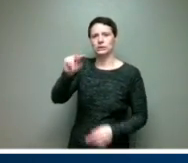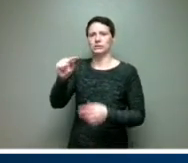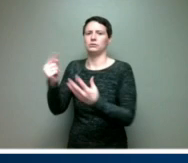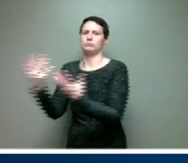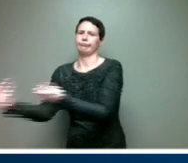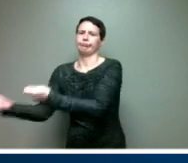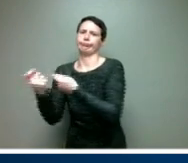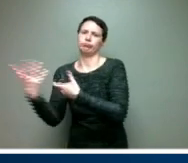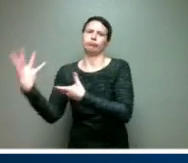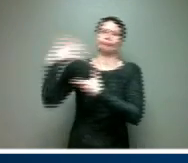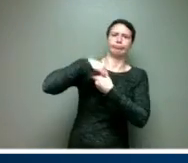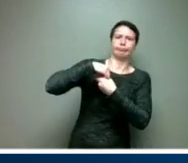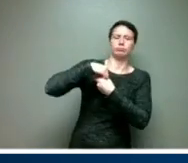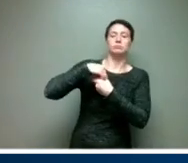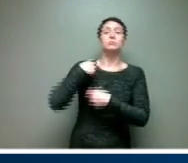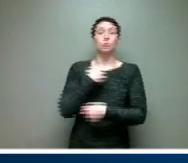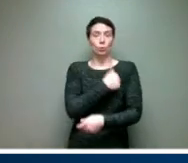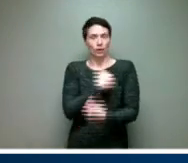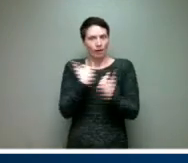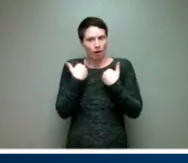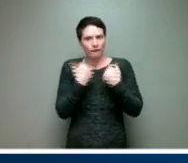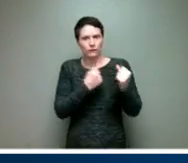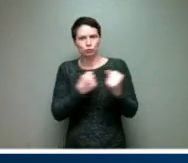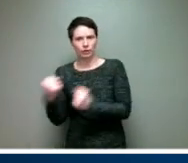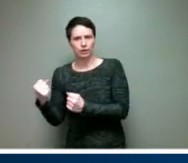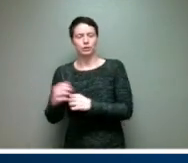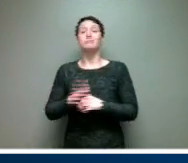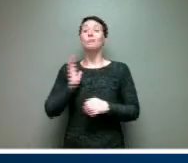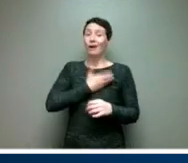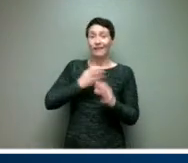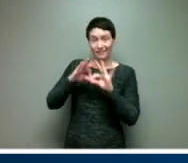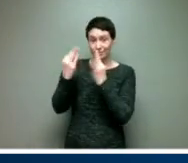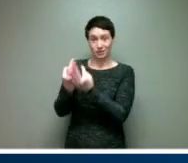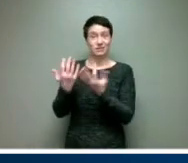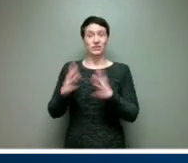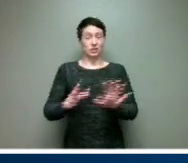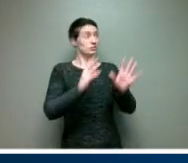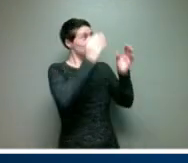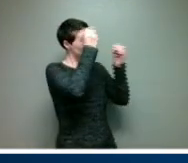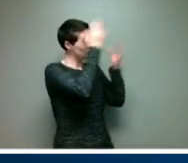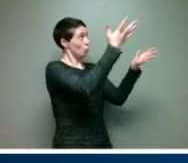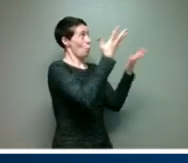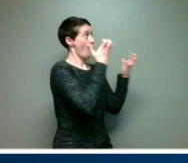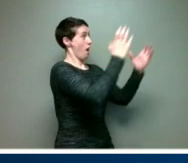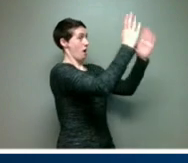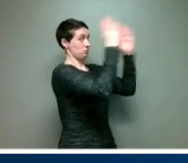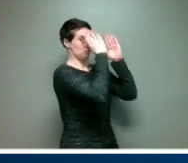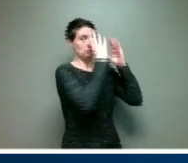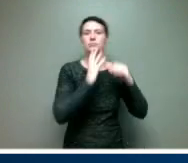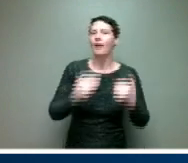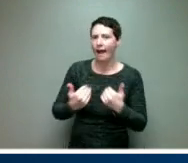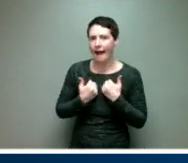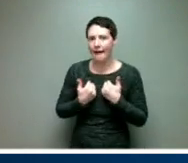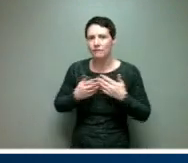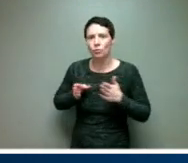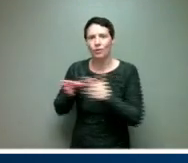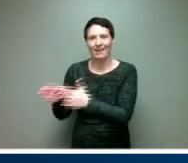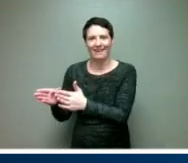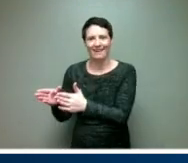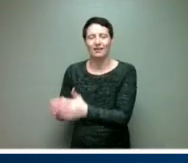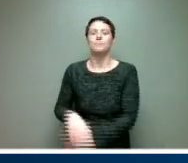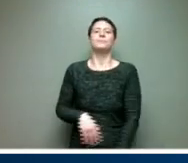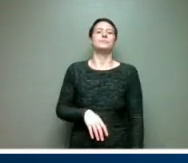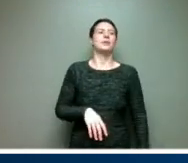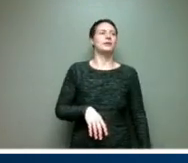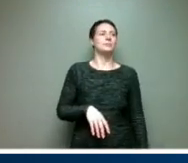our partners, because we heard our families. So now we have a direct strategy to that. And Alicia is going to talk